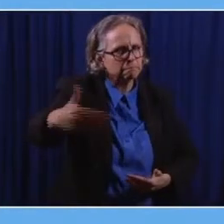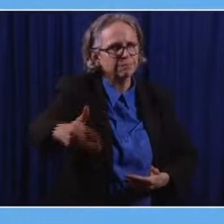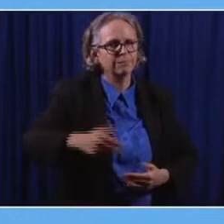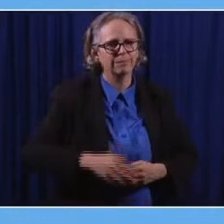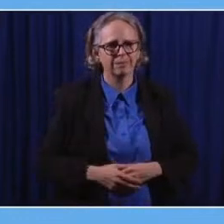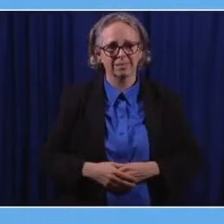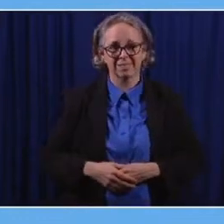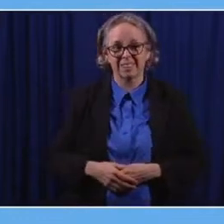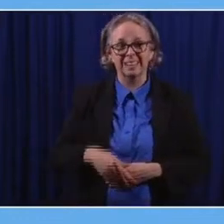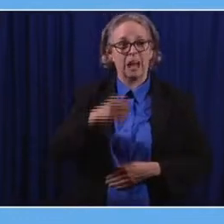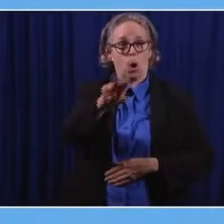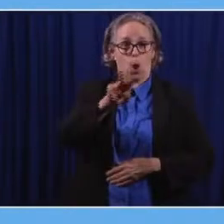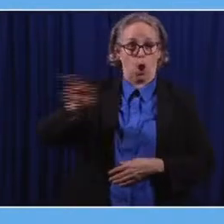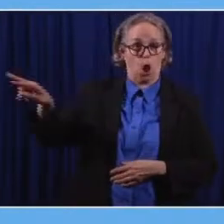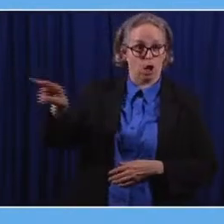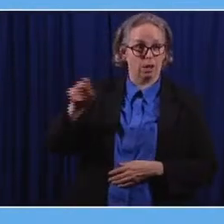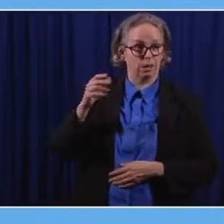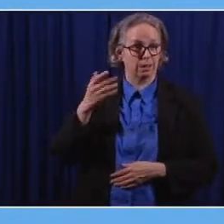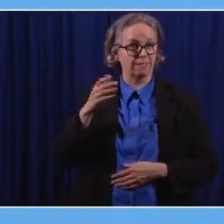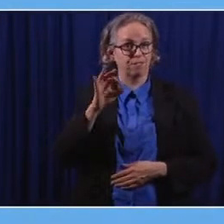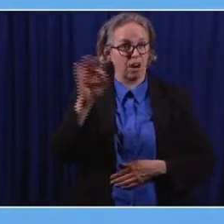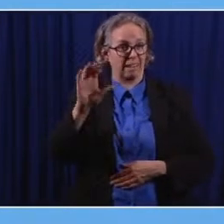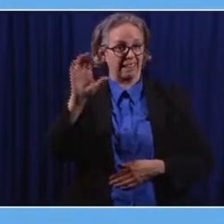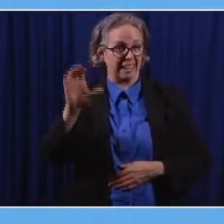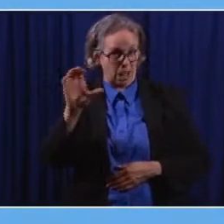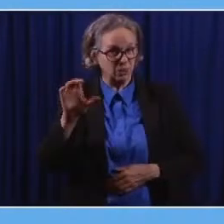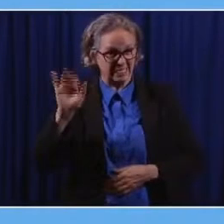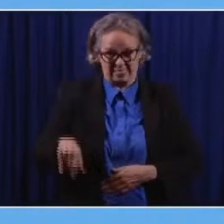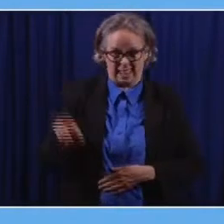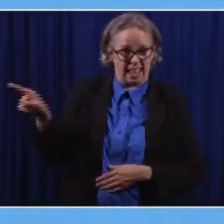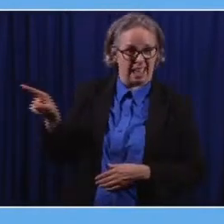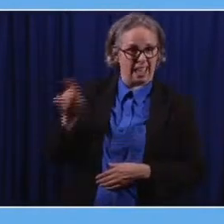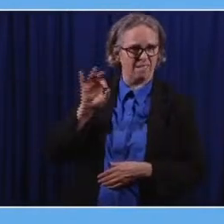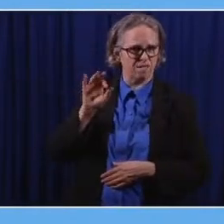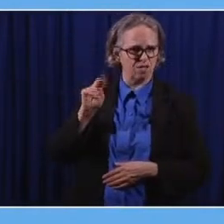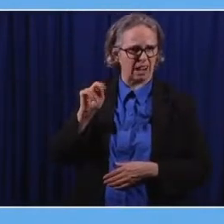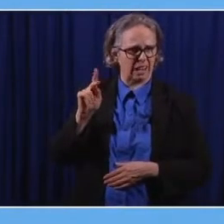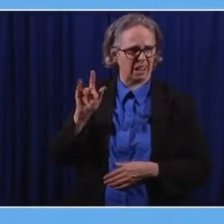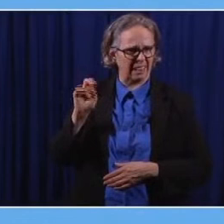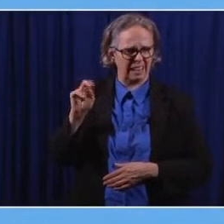on here, Franklin County has, I can't remember what Franklin County number was,